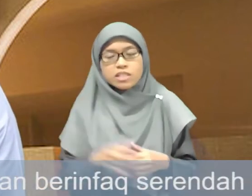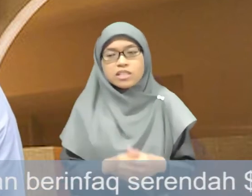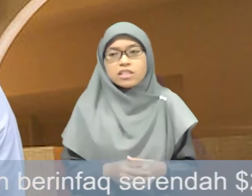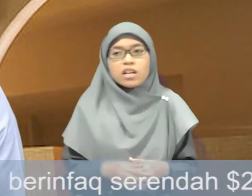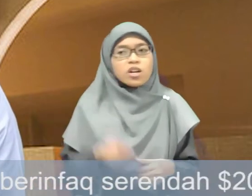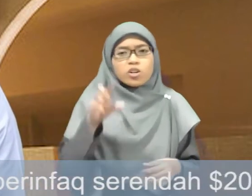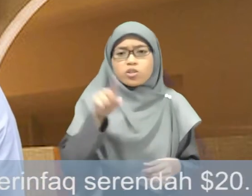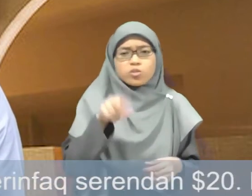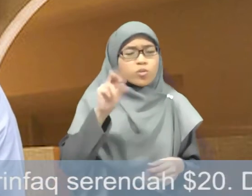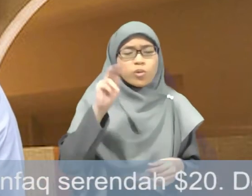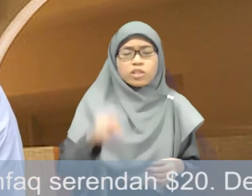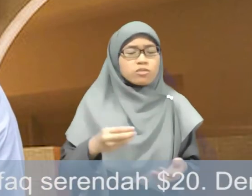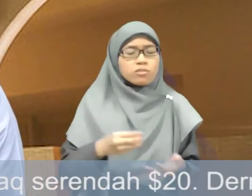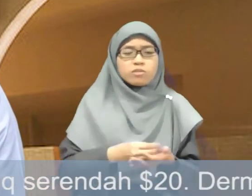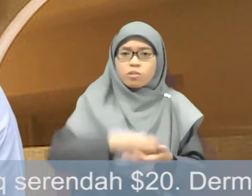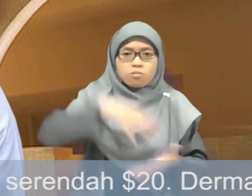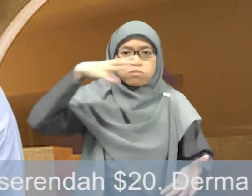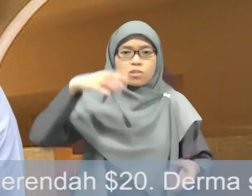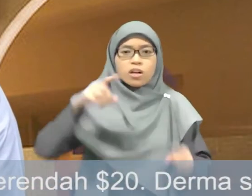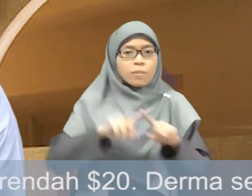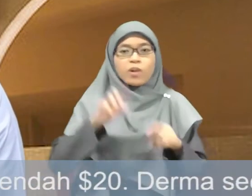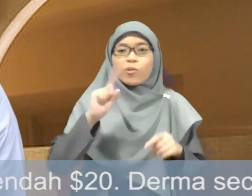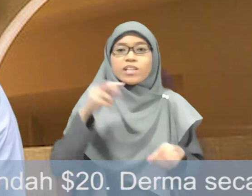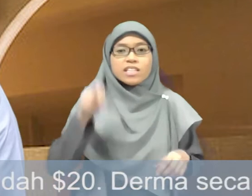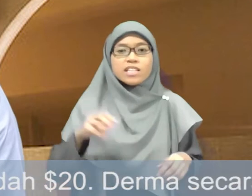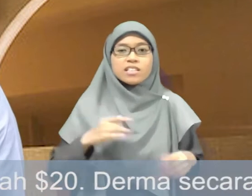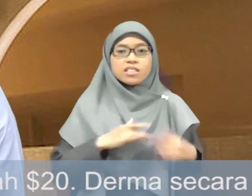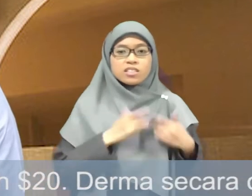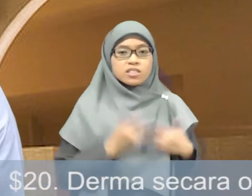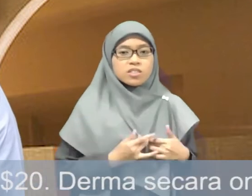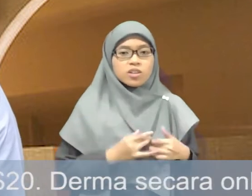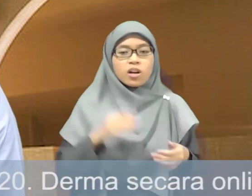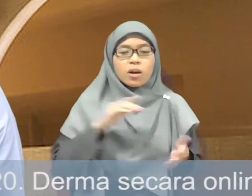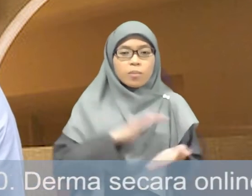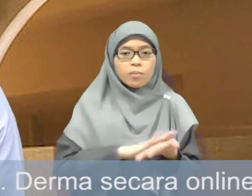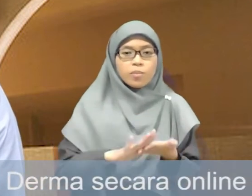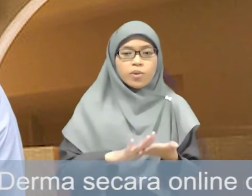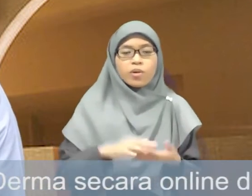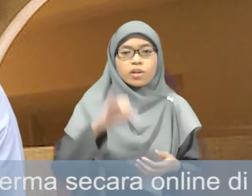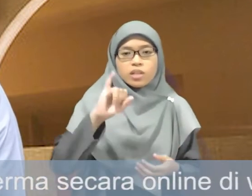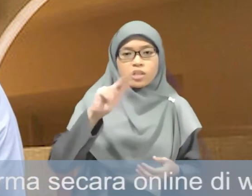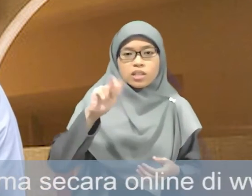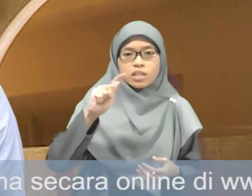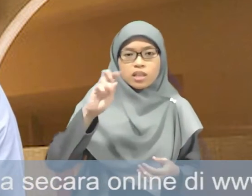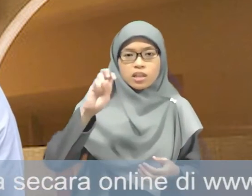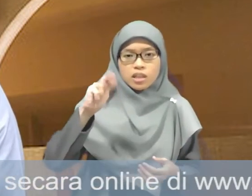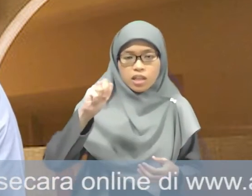Allah subhanahu wa ta'ala and doing good to his brother. To be eligible to give sadaqah, one need not be